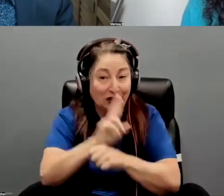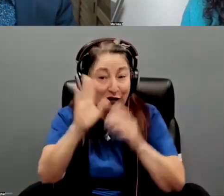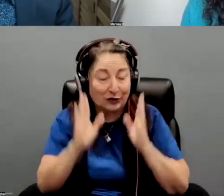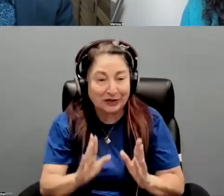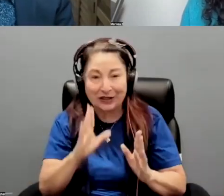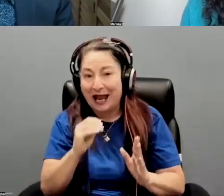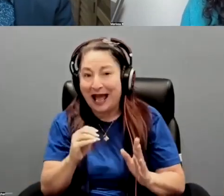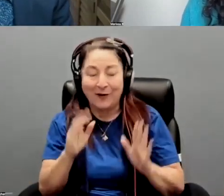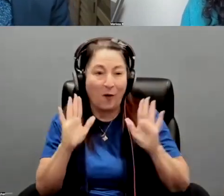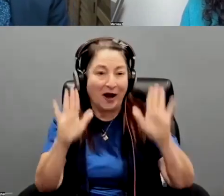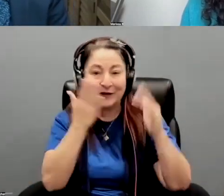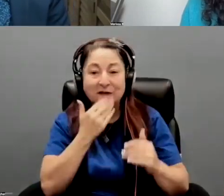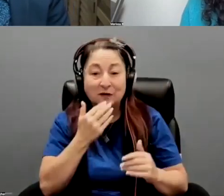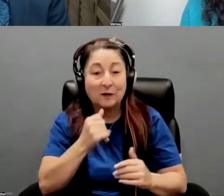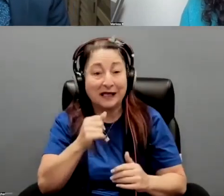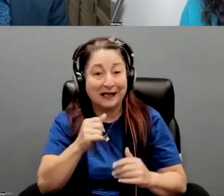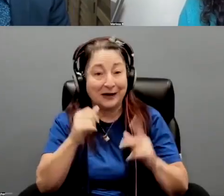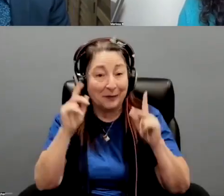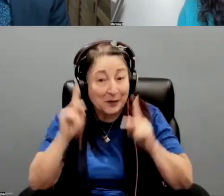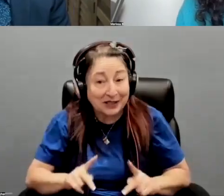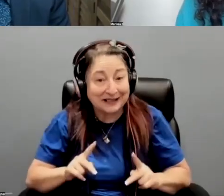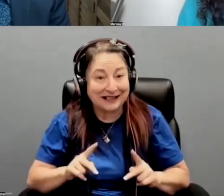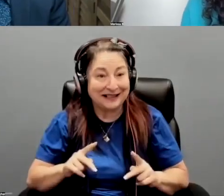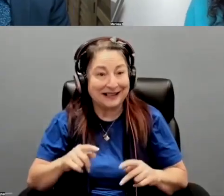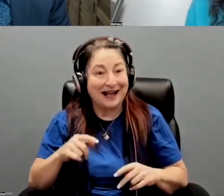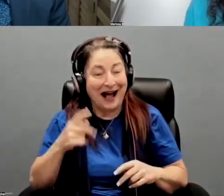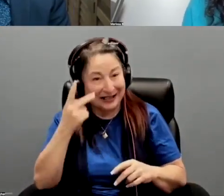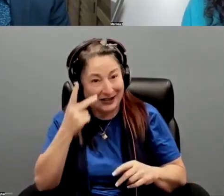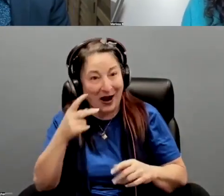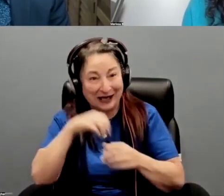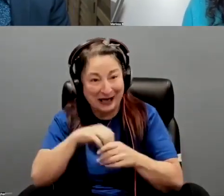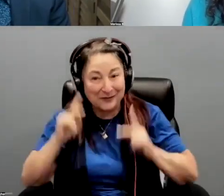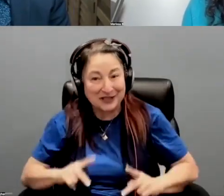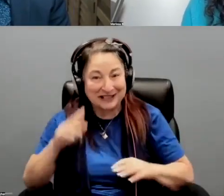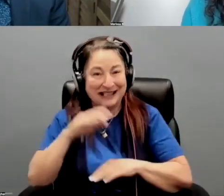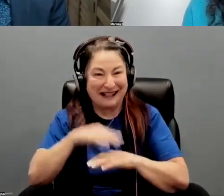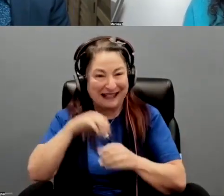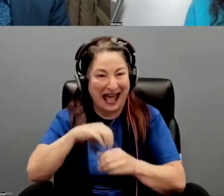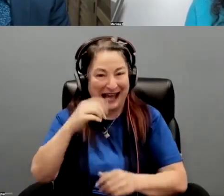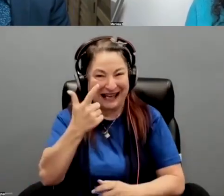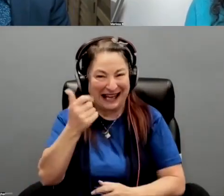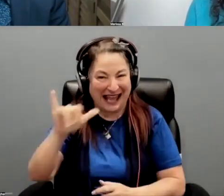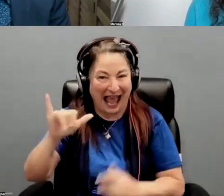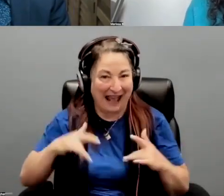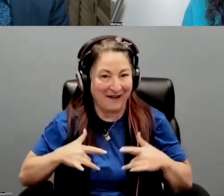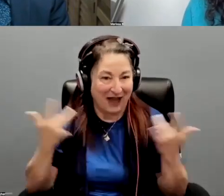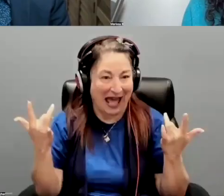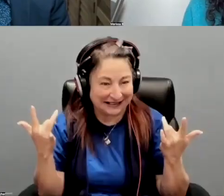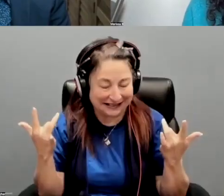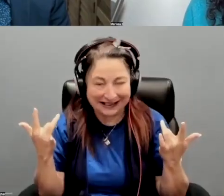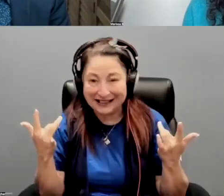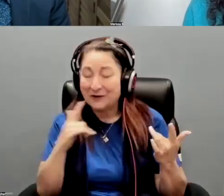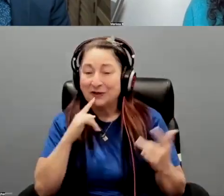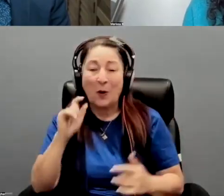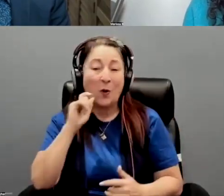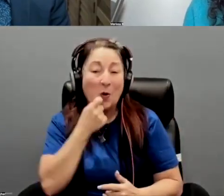sweet human being. I saw her for the first time in person on that carpet and at the event, which was so cool. She's